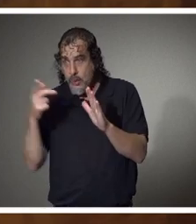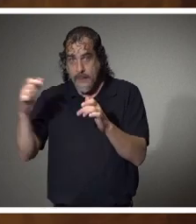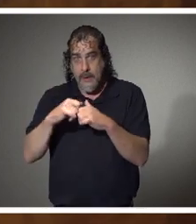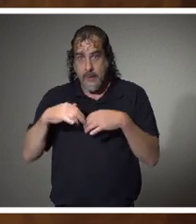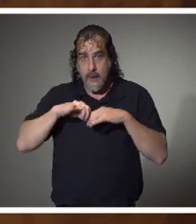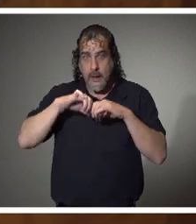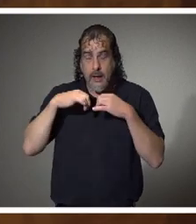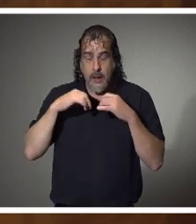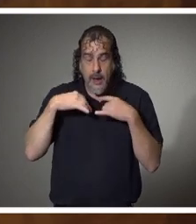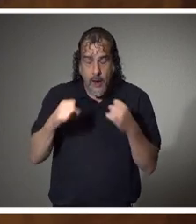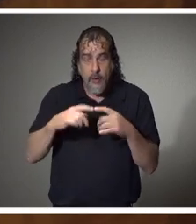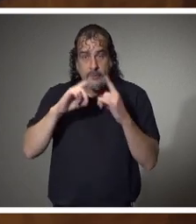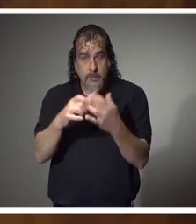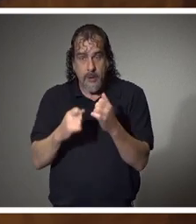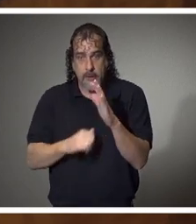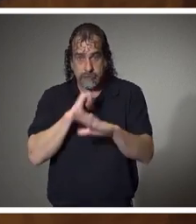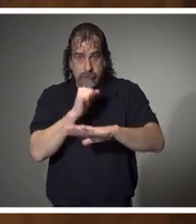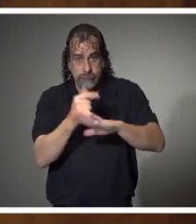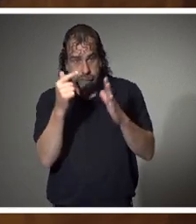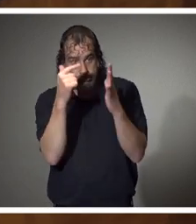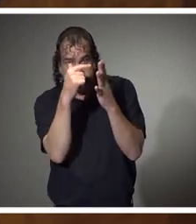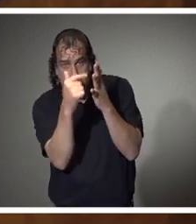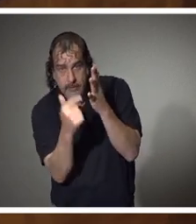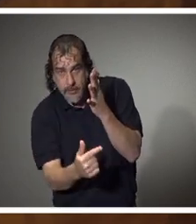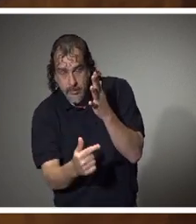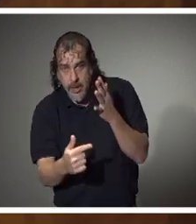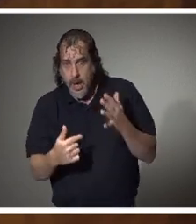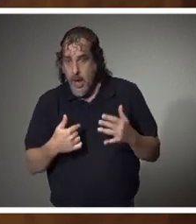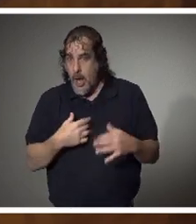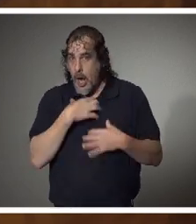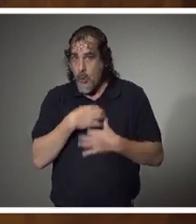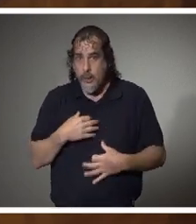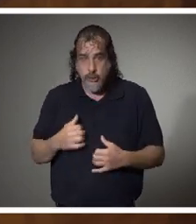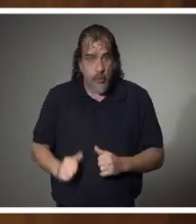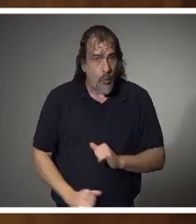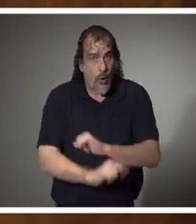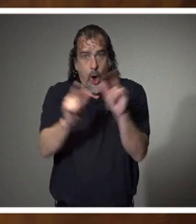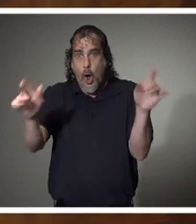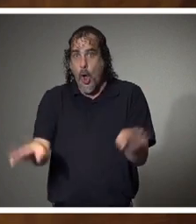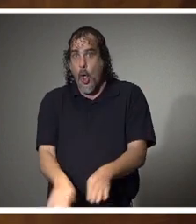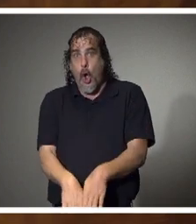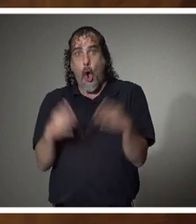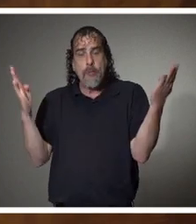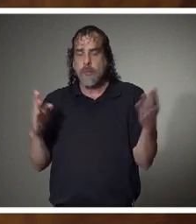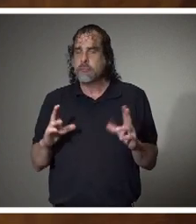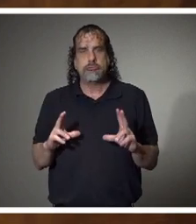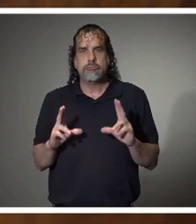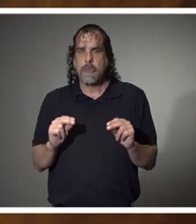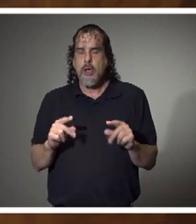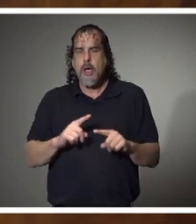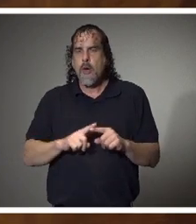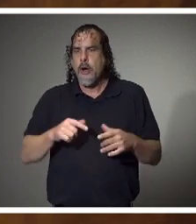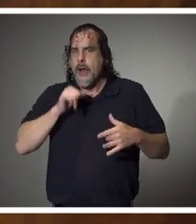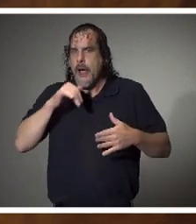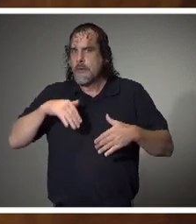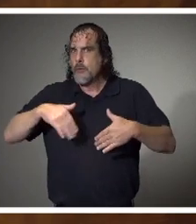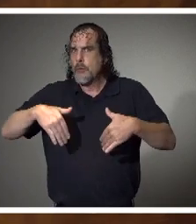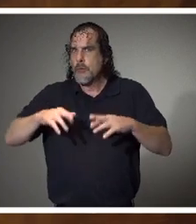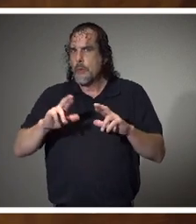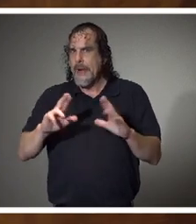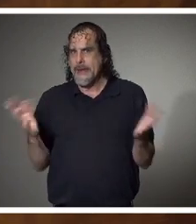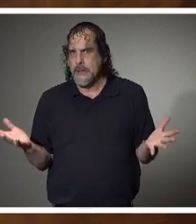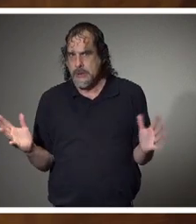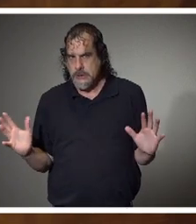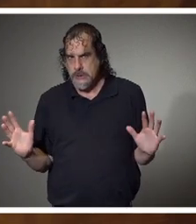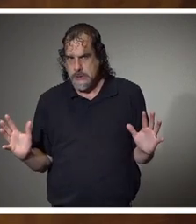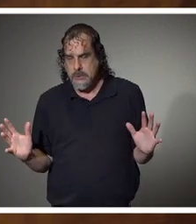department. I wish we could open up for everybody, but we're still not at that point yet. I